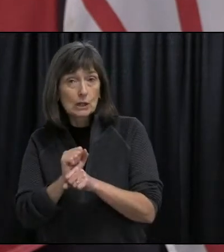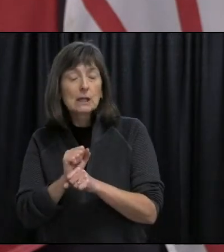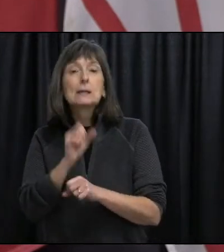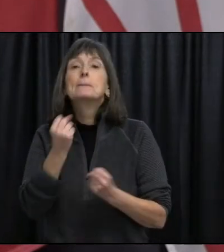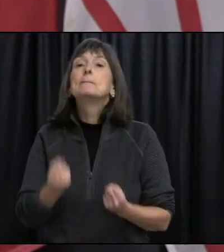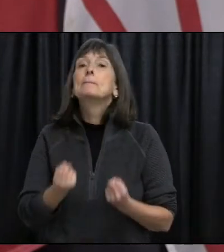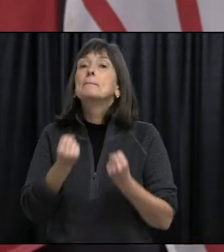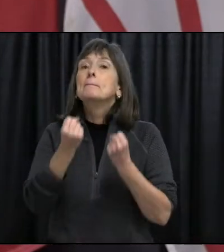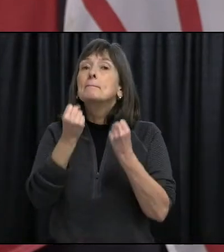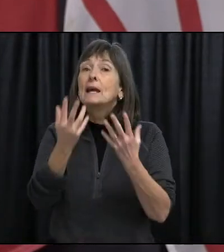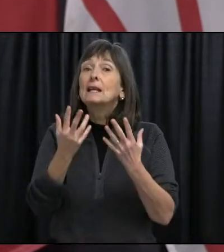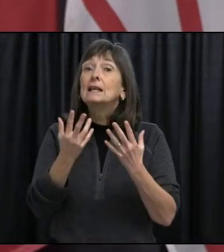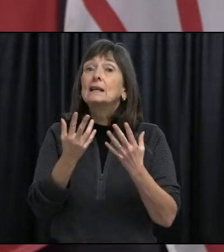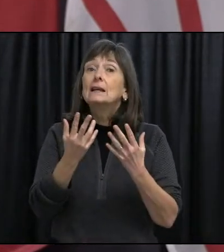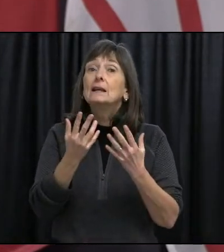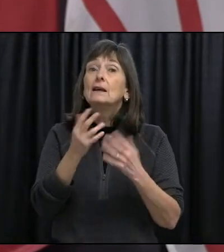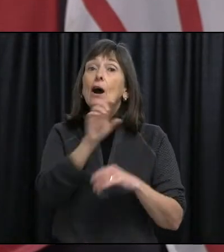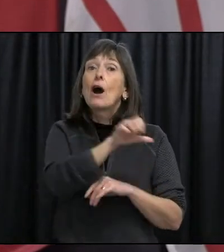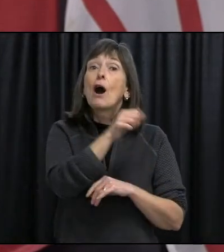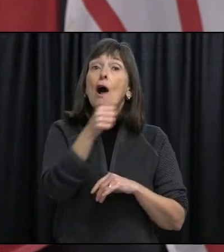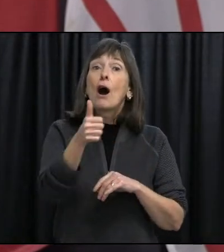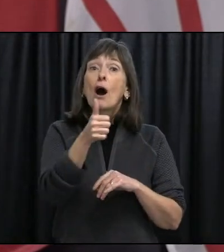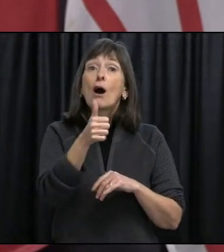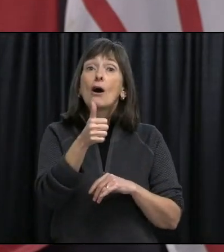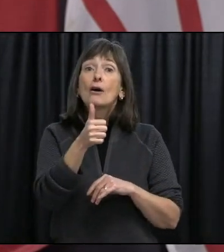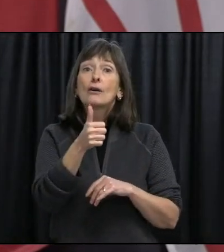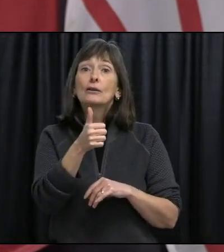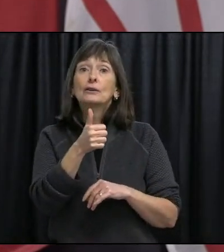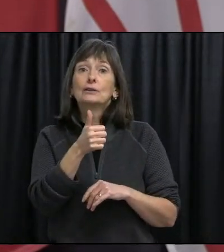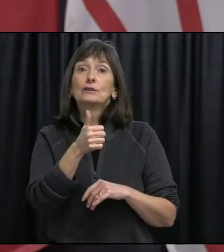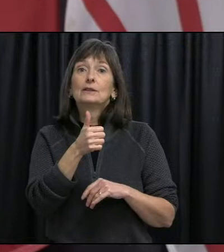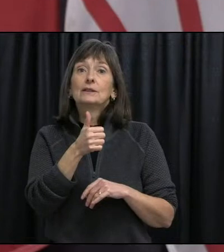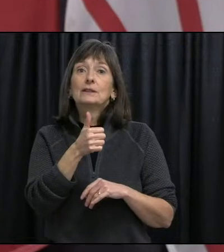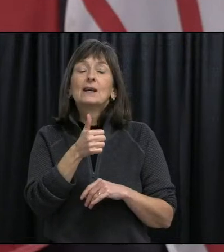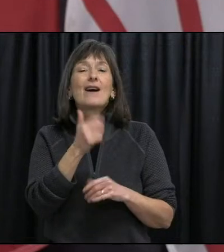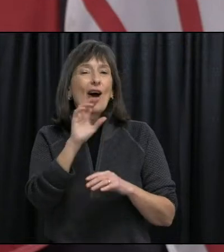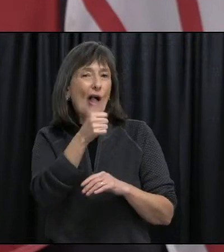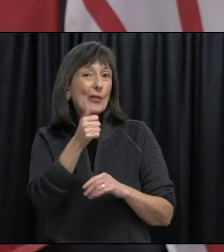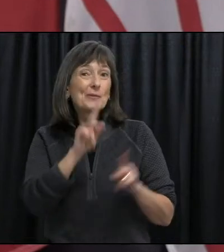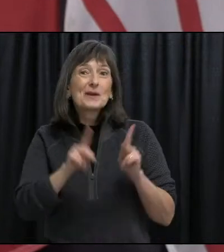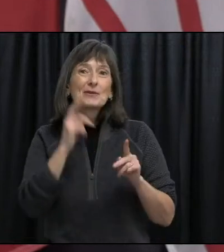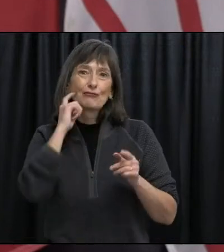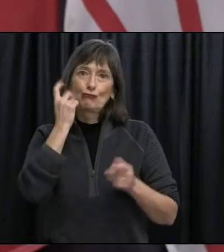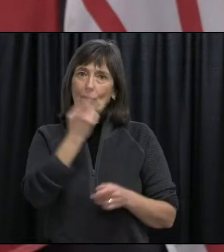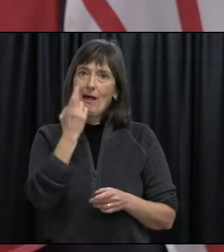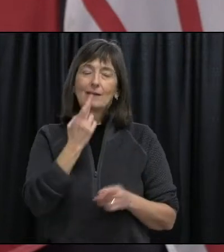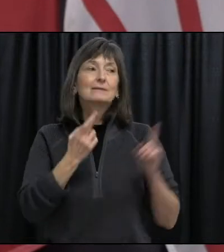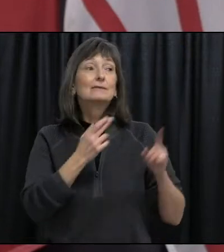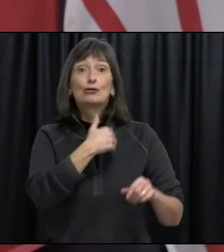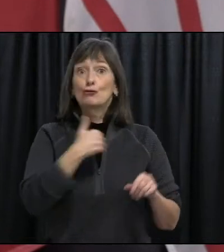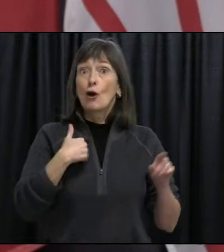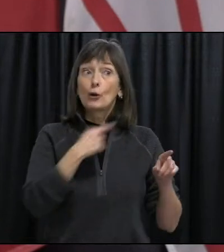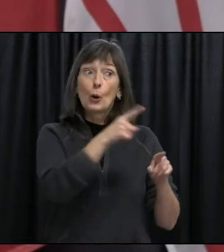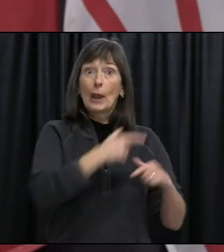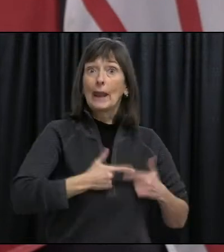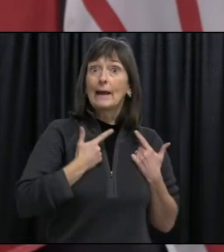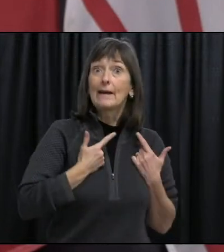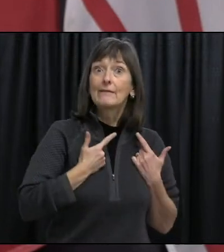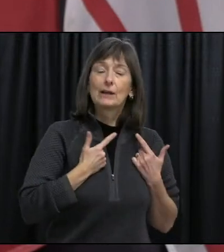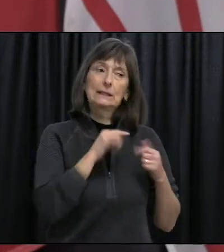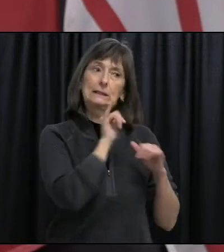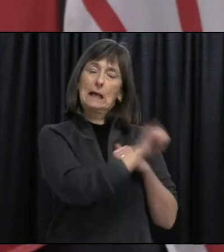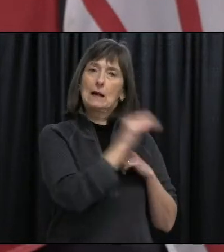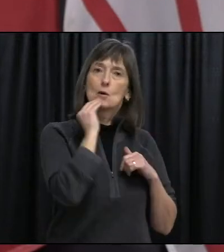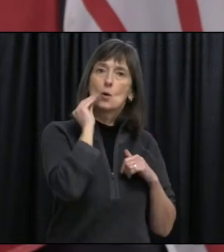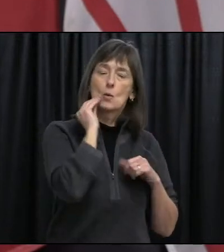can have learned that they can work effectively, efficiently from their downtown apartment in Toronto. Well, there's no better place to do that